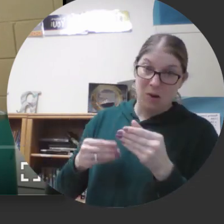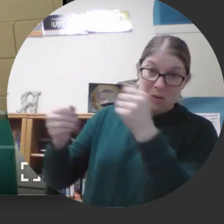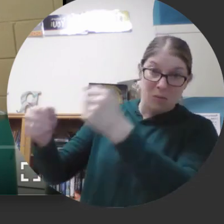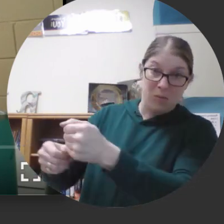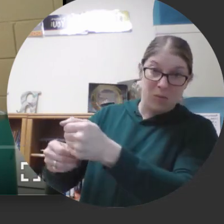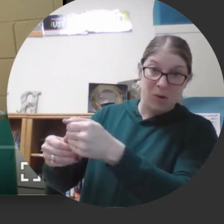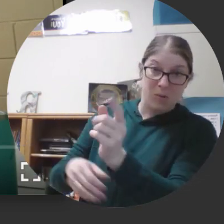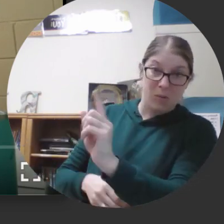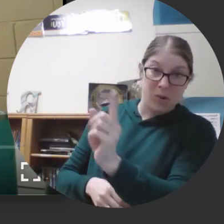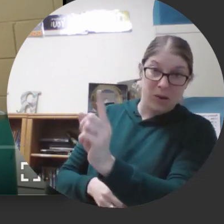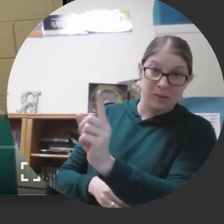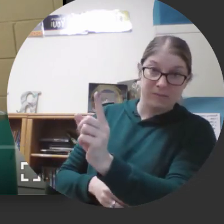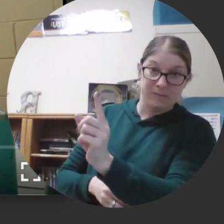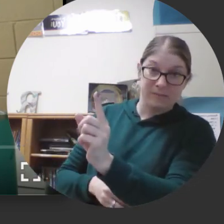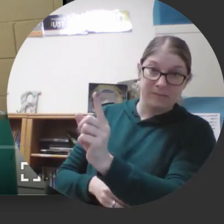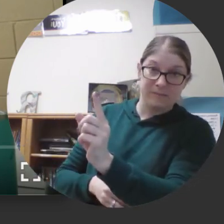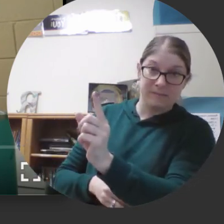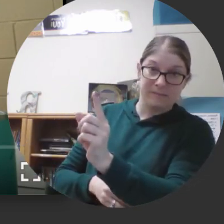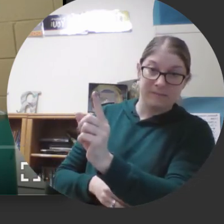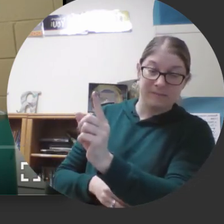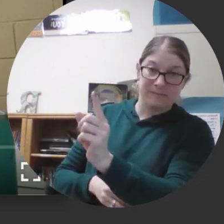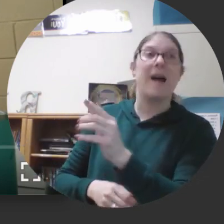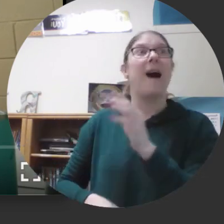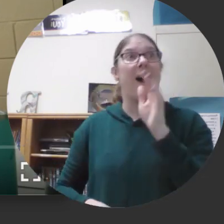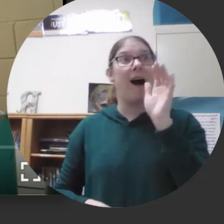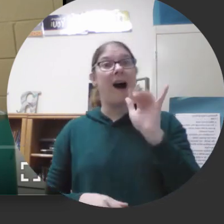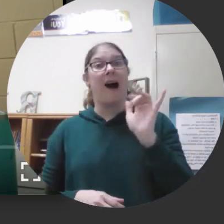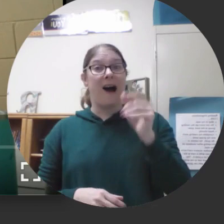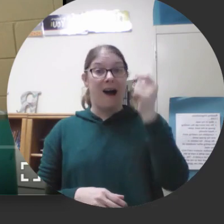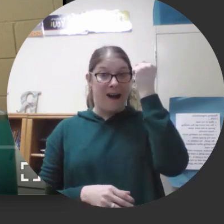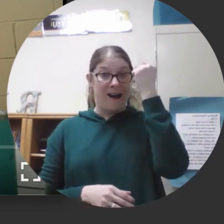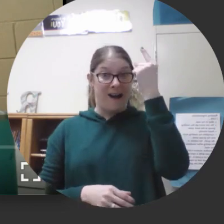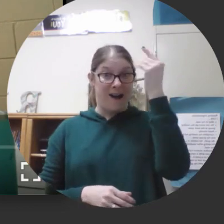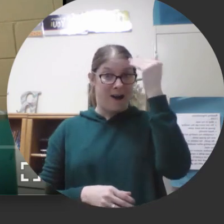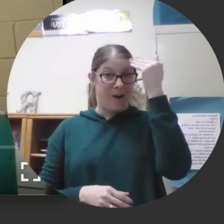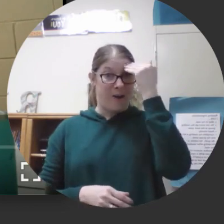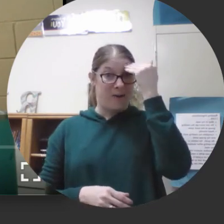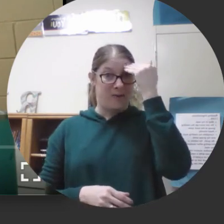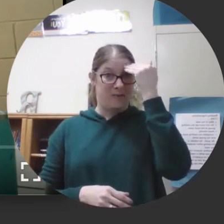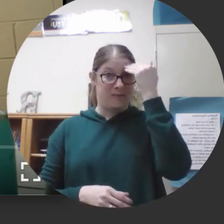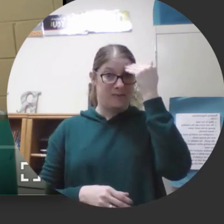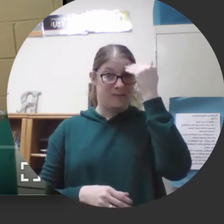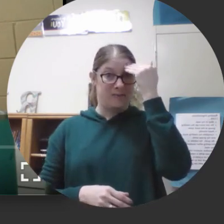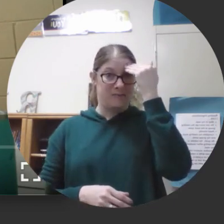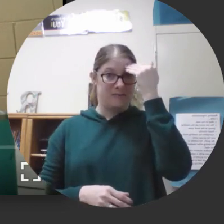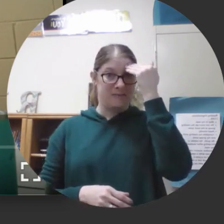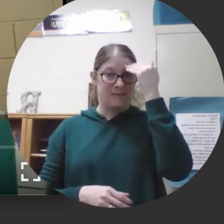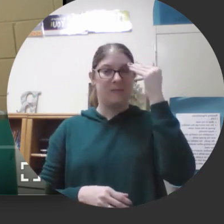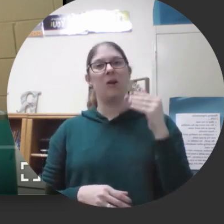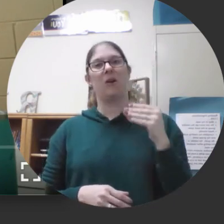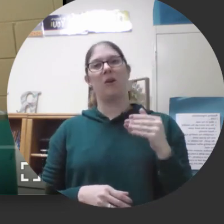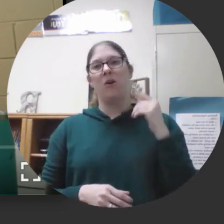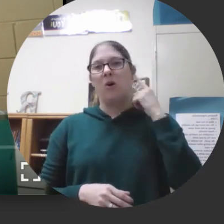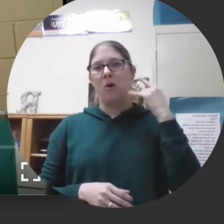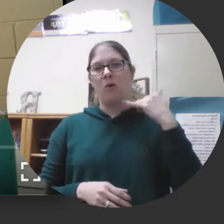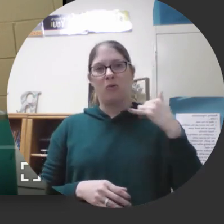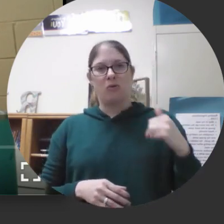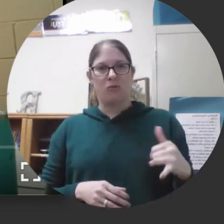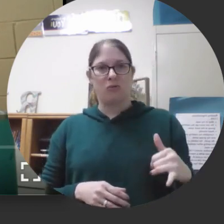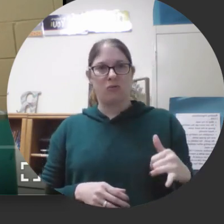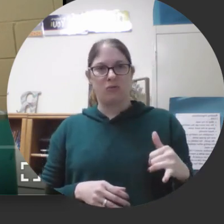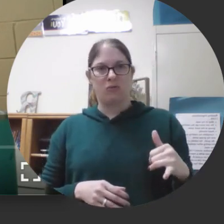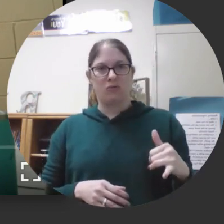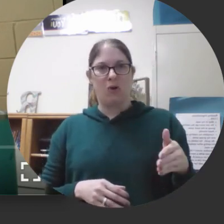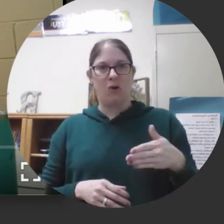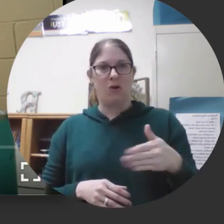I don't know why I didn't think of it straight away. Sunk in the lawn at one side of the White House was an old oblong concrete pond the size